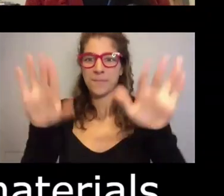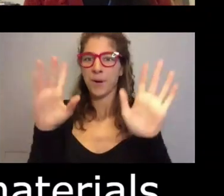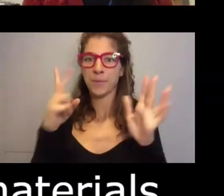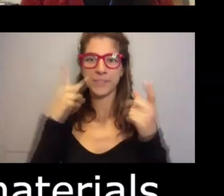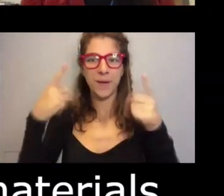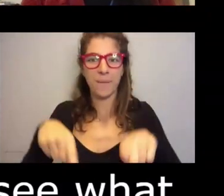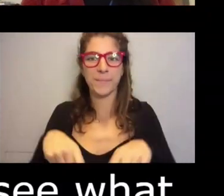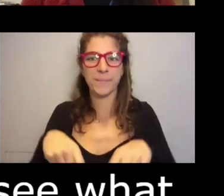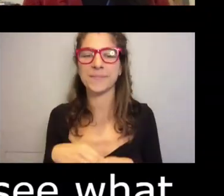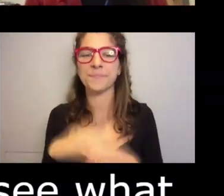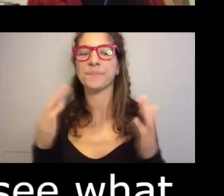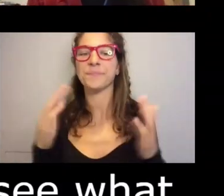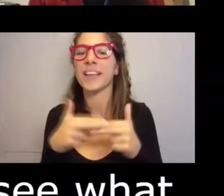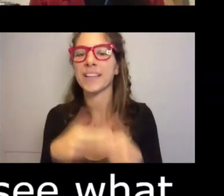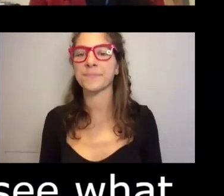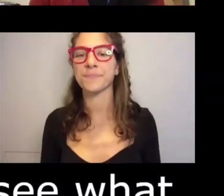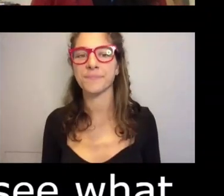do. Next slide, please.